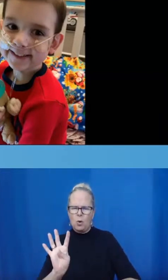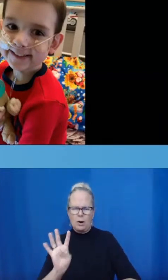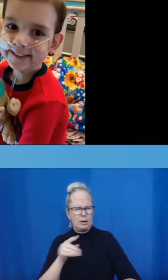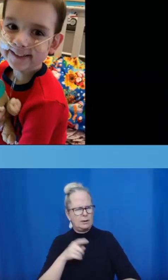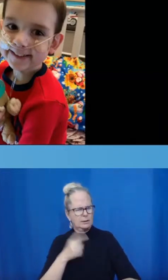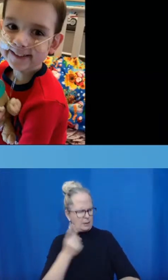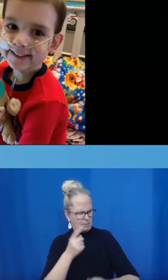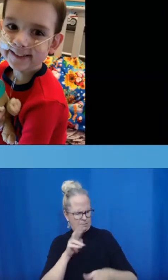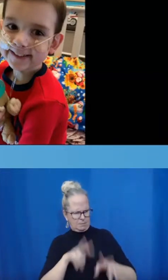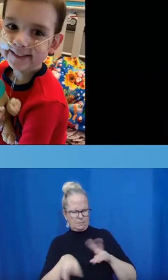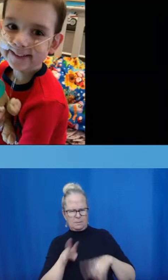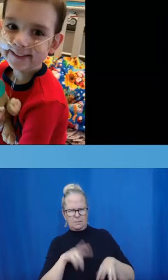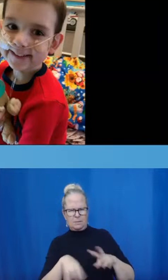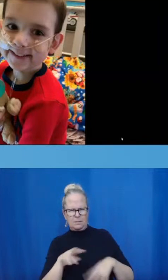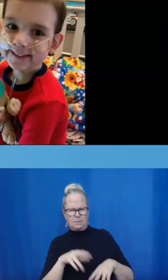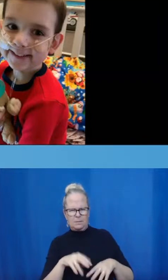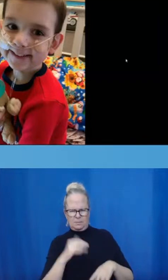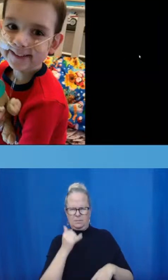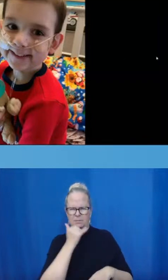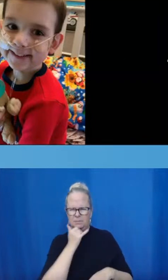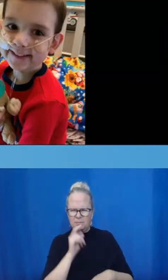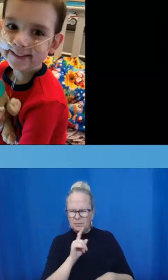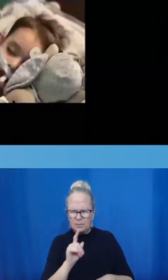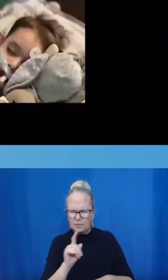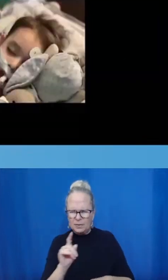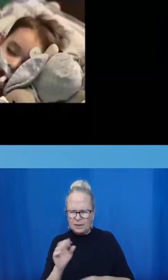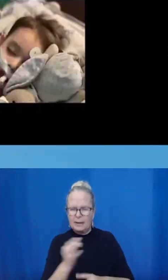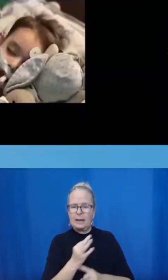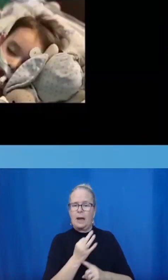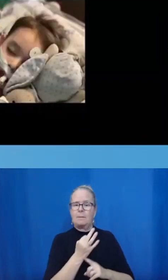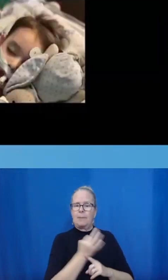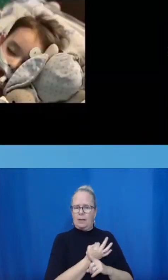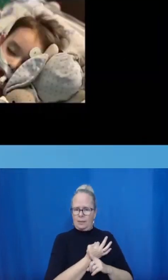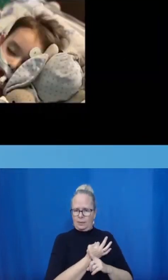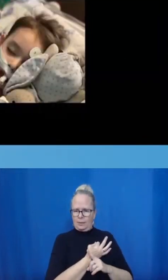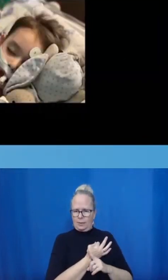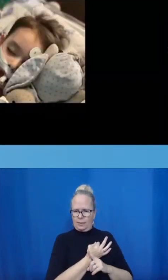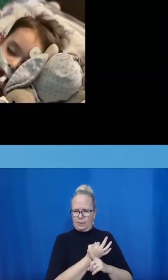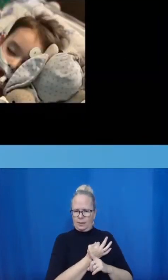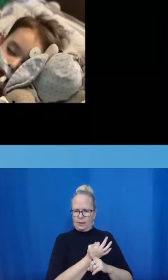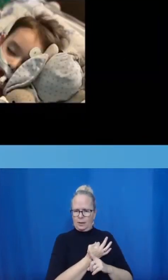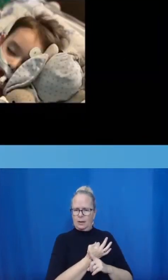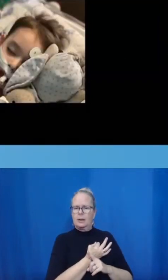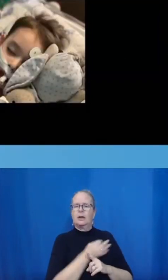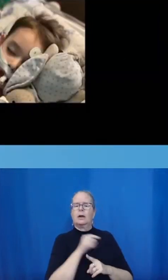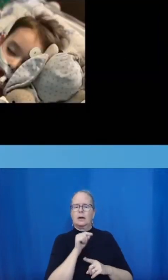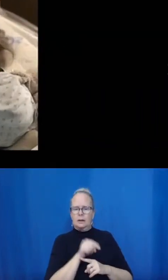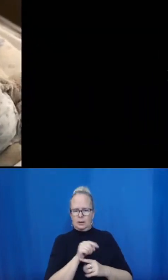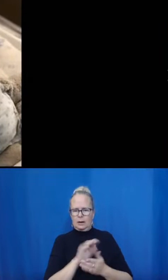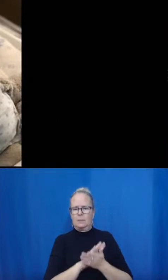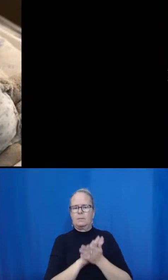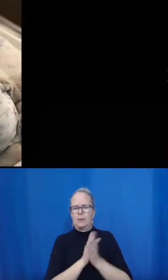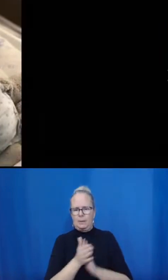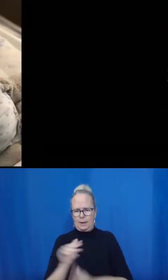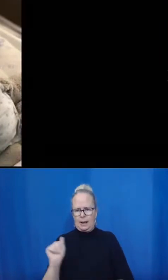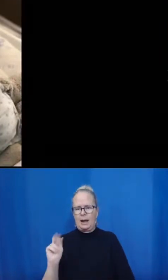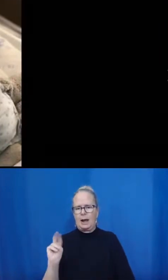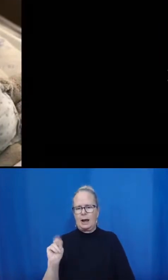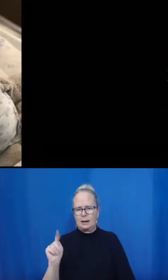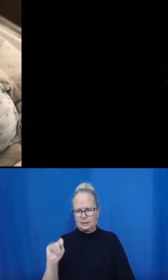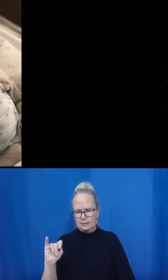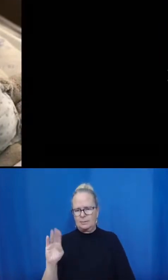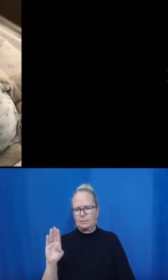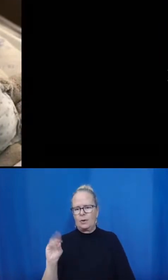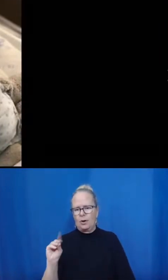to live in the hospital for 8 months at the Stollery. And we were very fortunate to receive his second transplant in January of